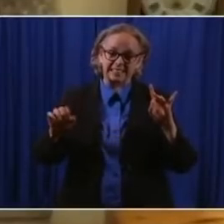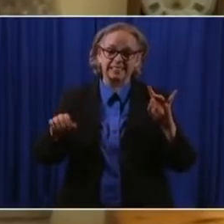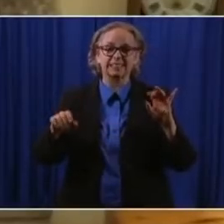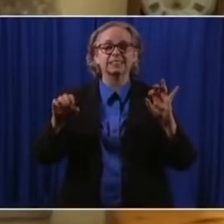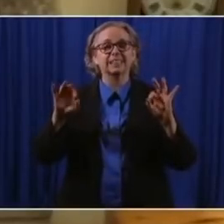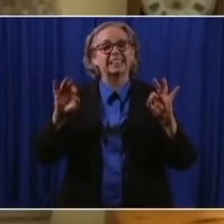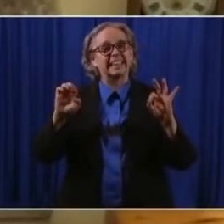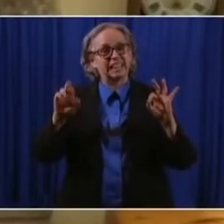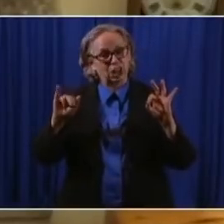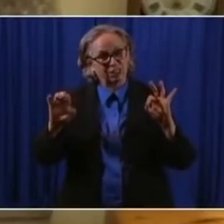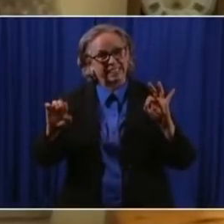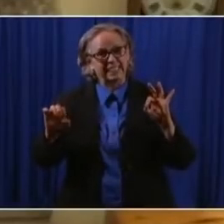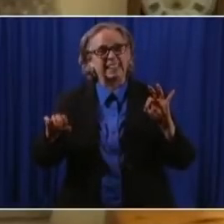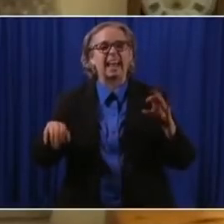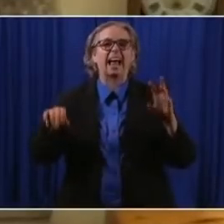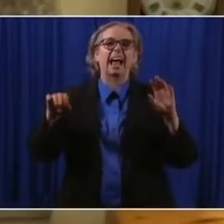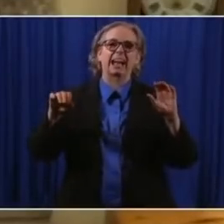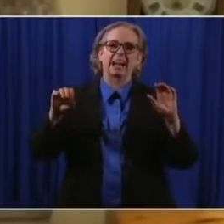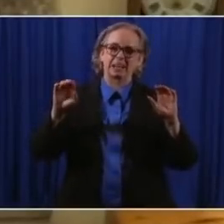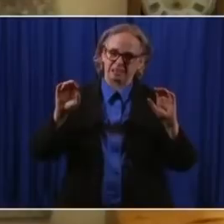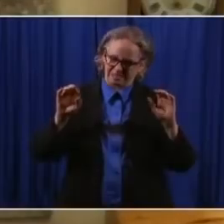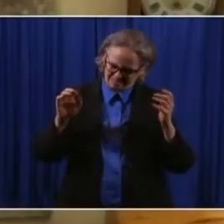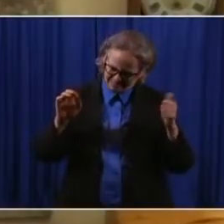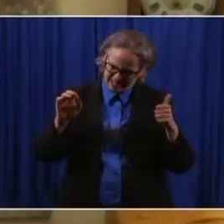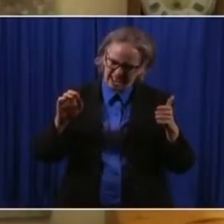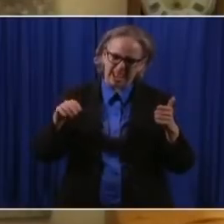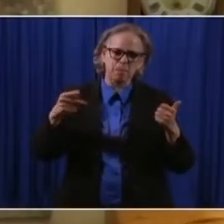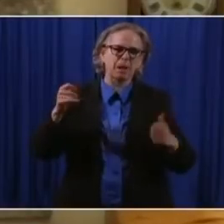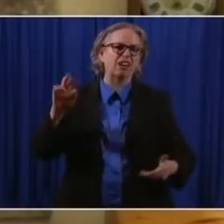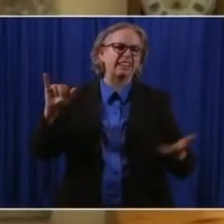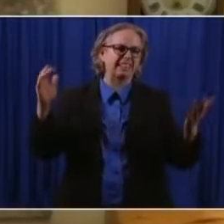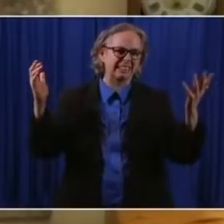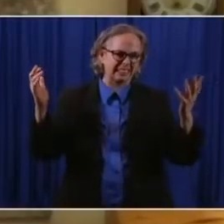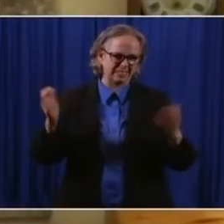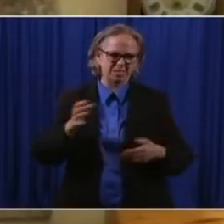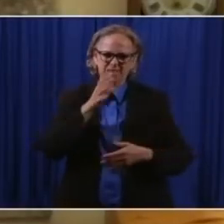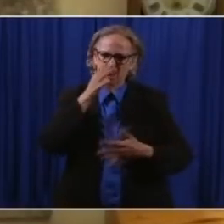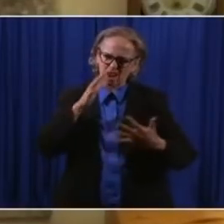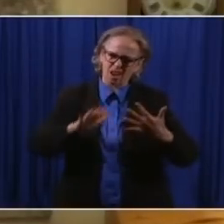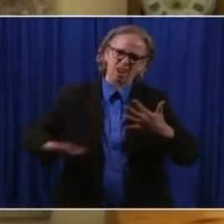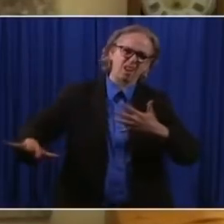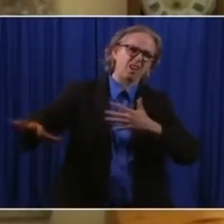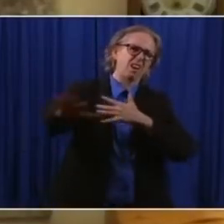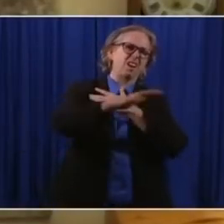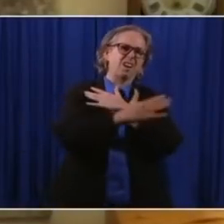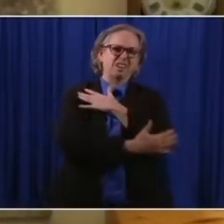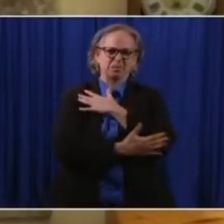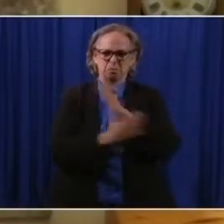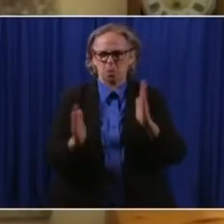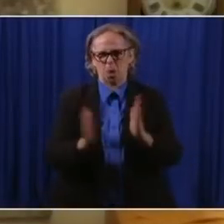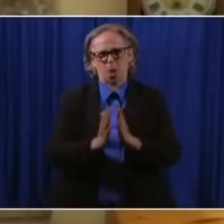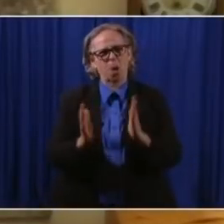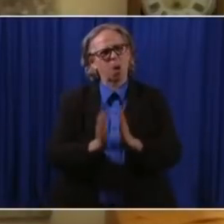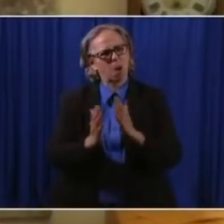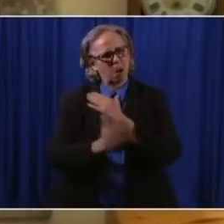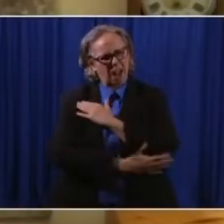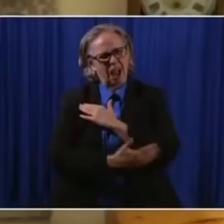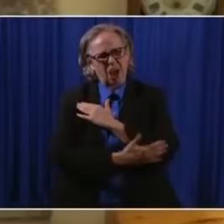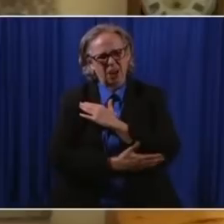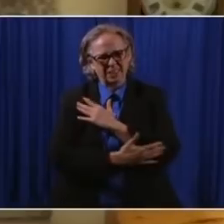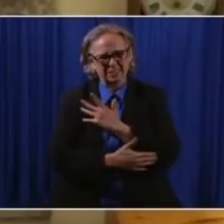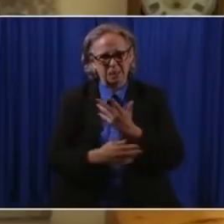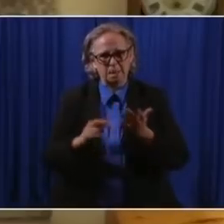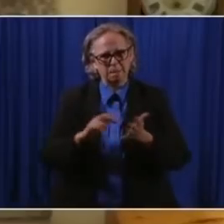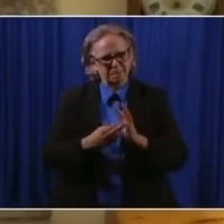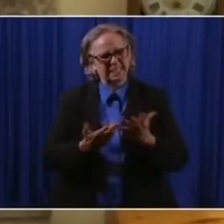has happened is we've seen the urban areas that a bigger percentage of people are wearing masks for a longer period